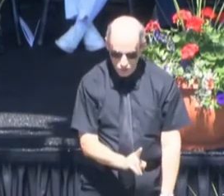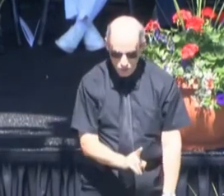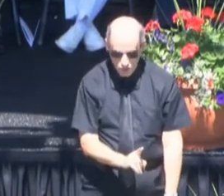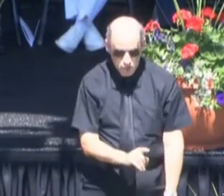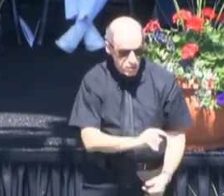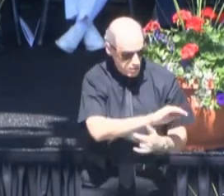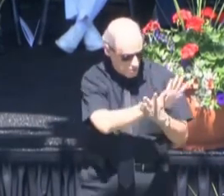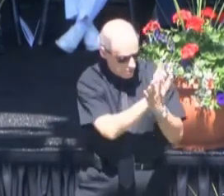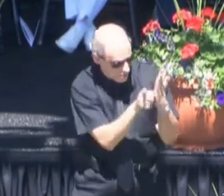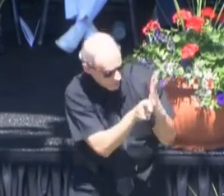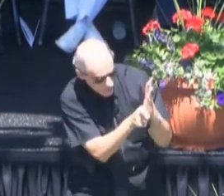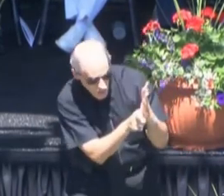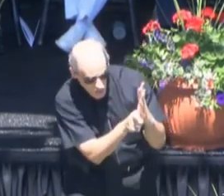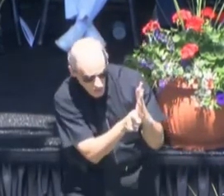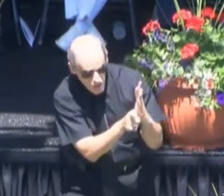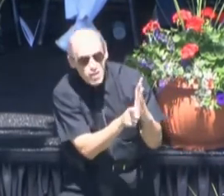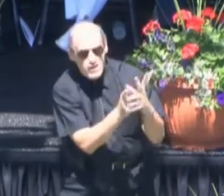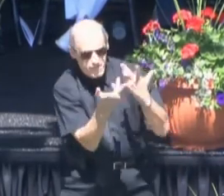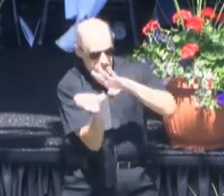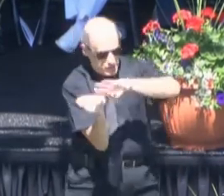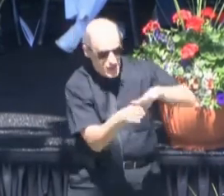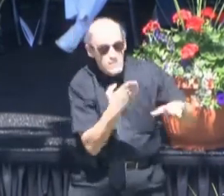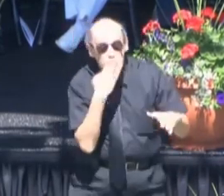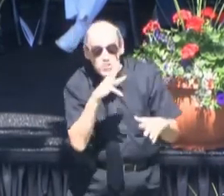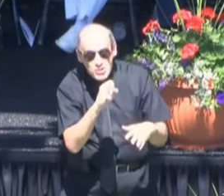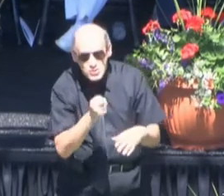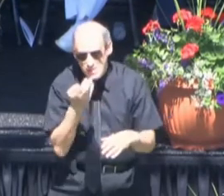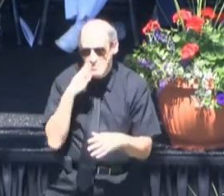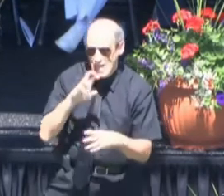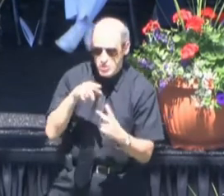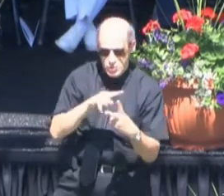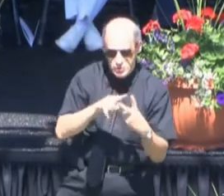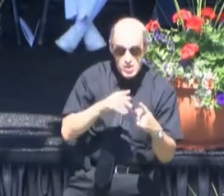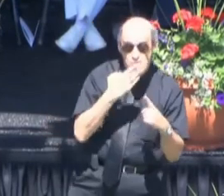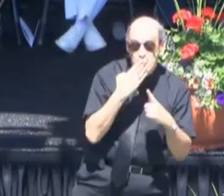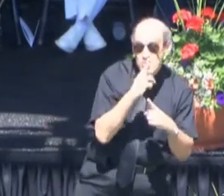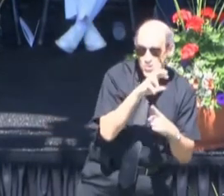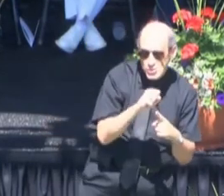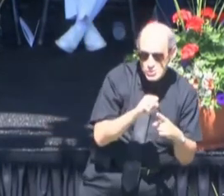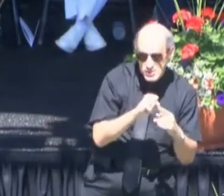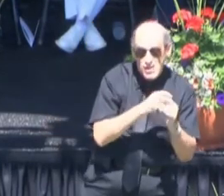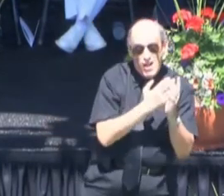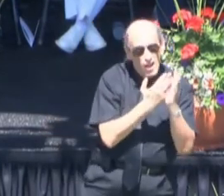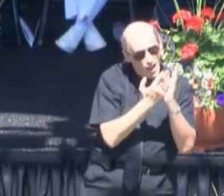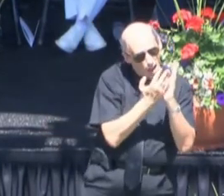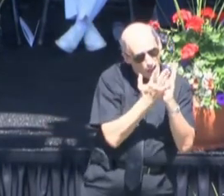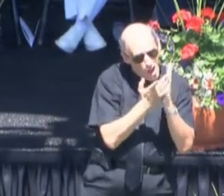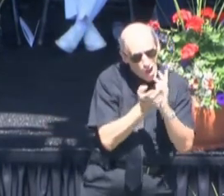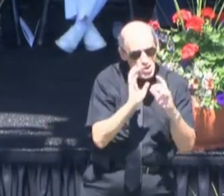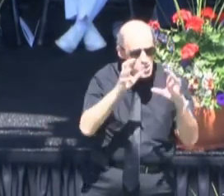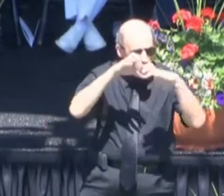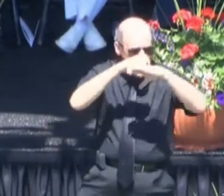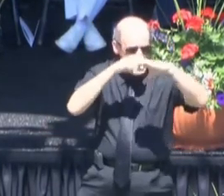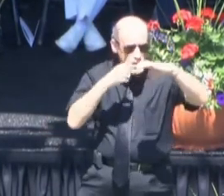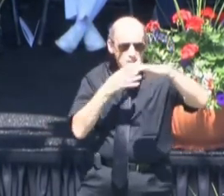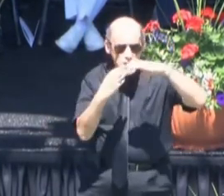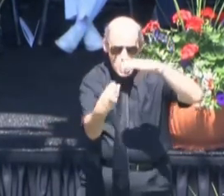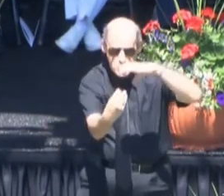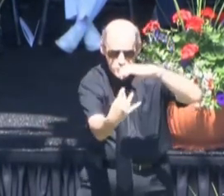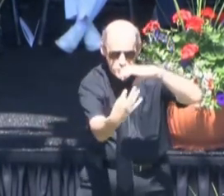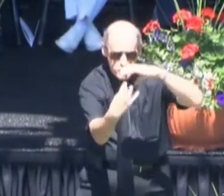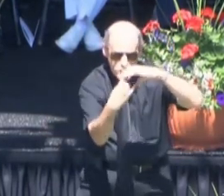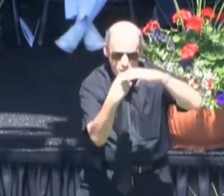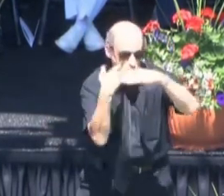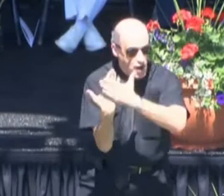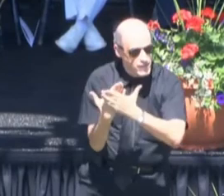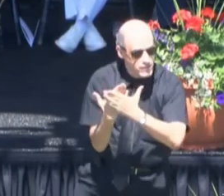with that said, there's good news and bad news. The good news is that you have reached the light at the end of the tunnel. The bad